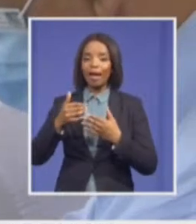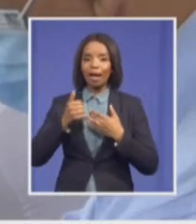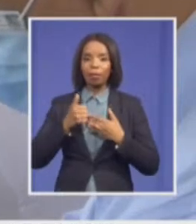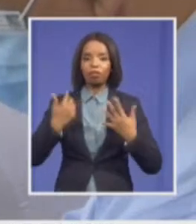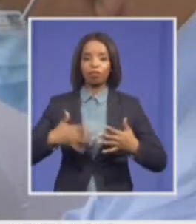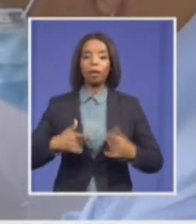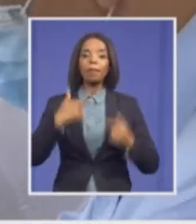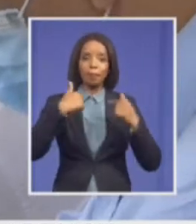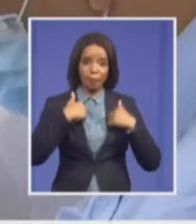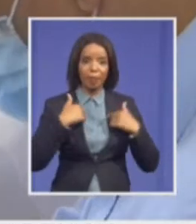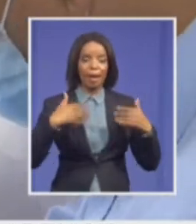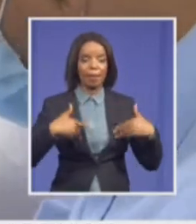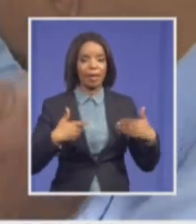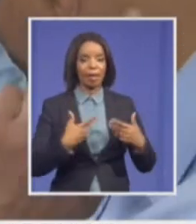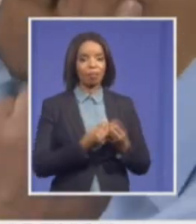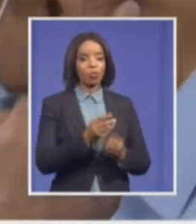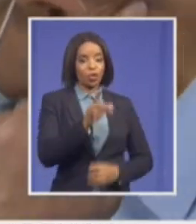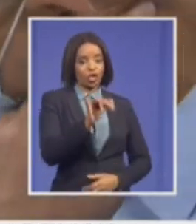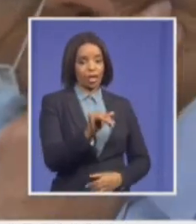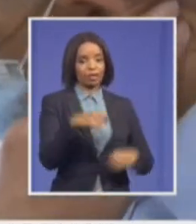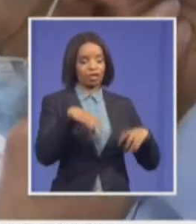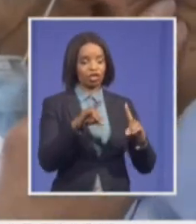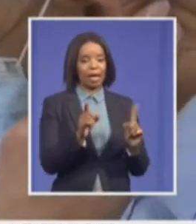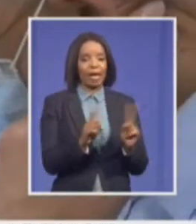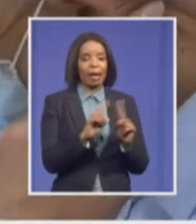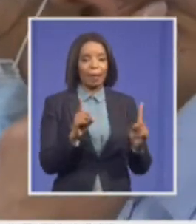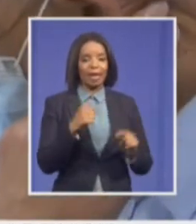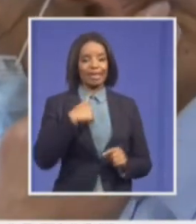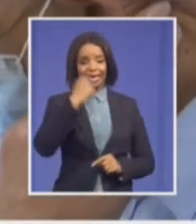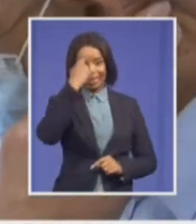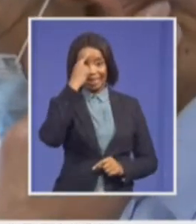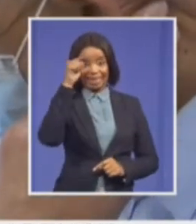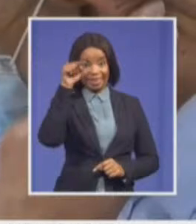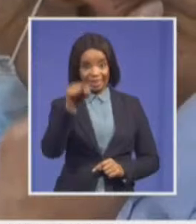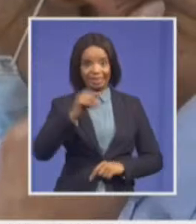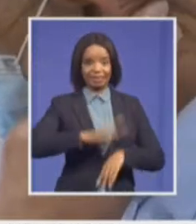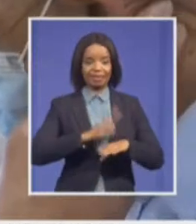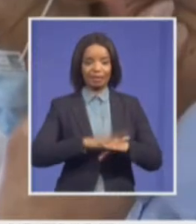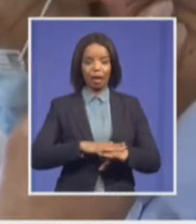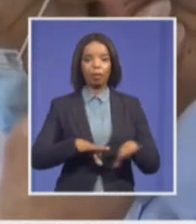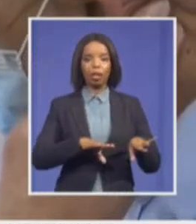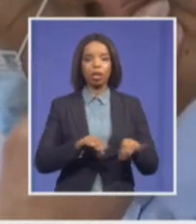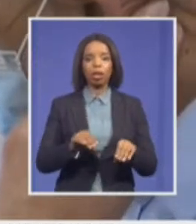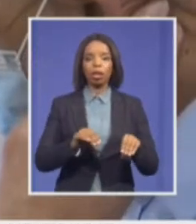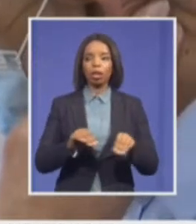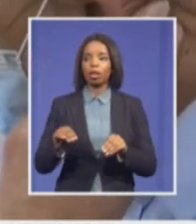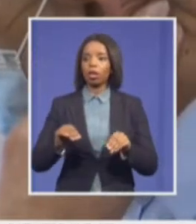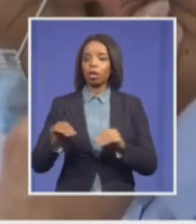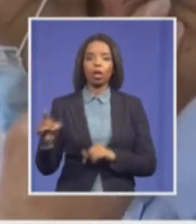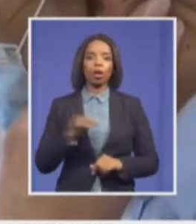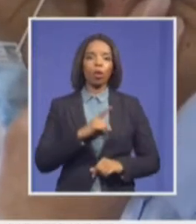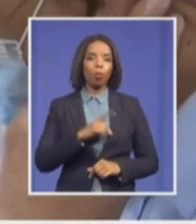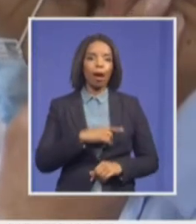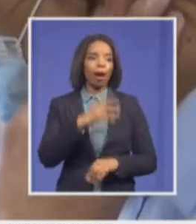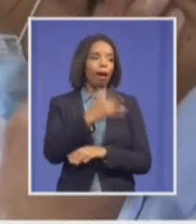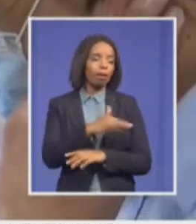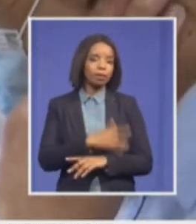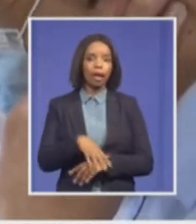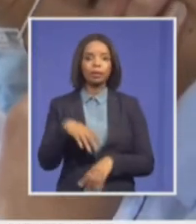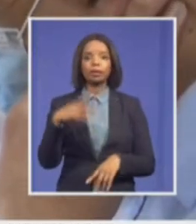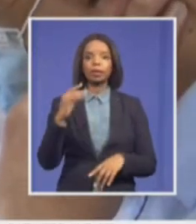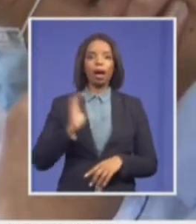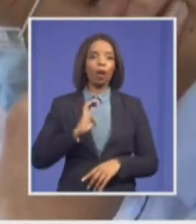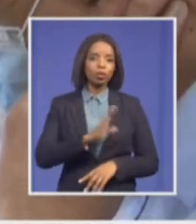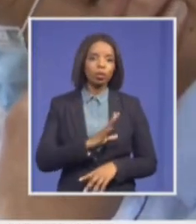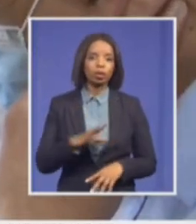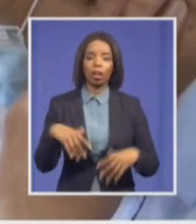to take us more time because we're going to hear answer arguments by the council, and answer arguments by the attorney at some other point.